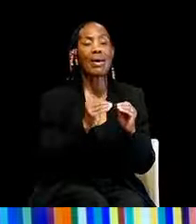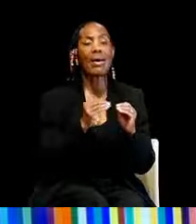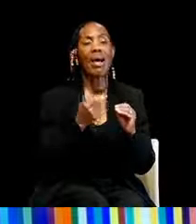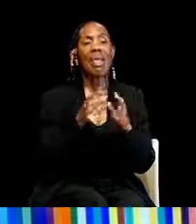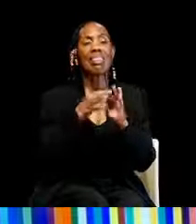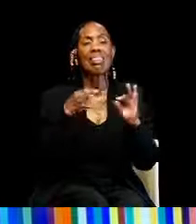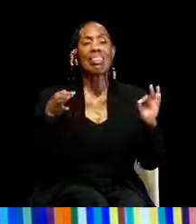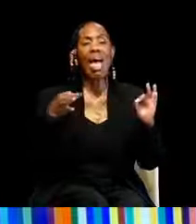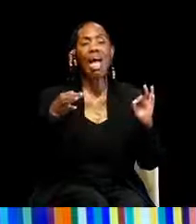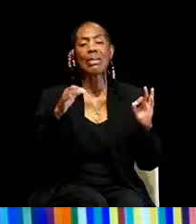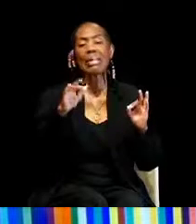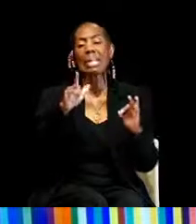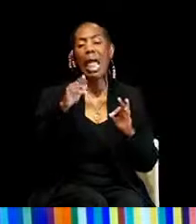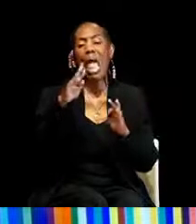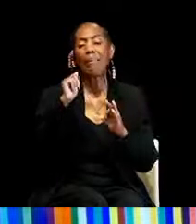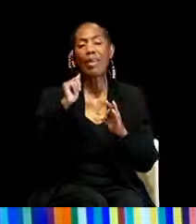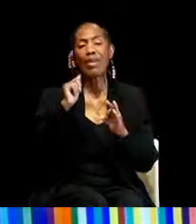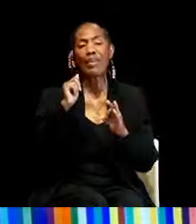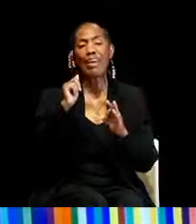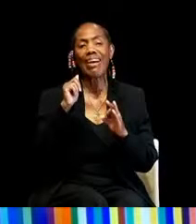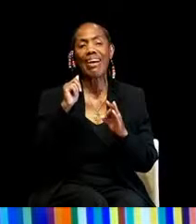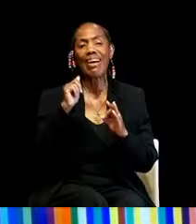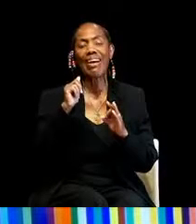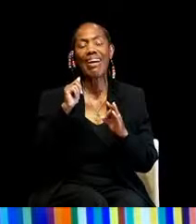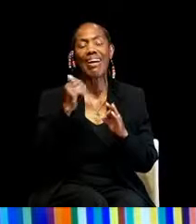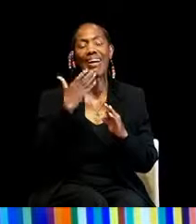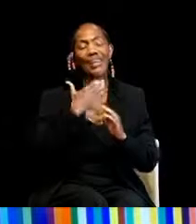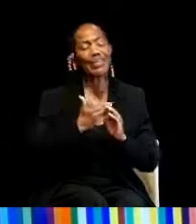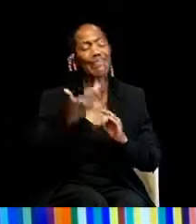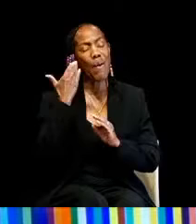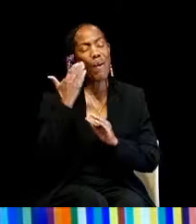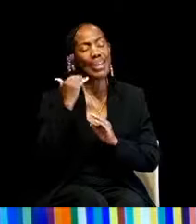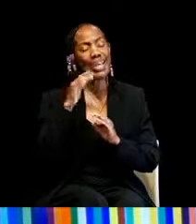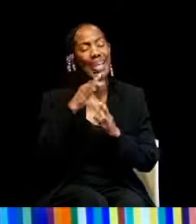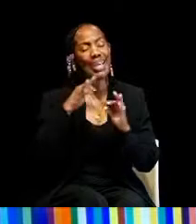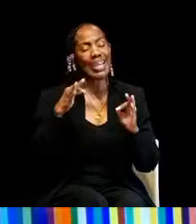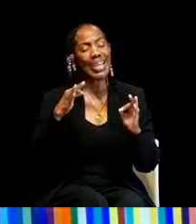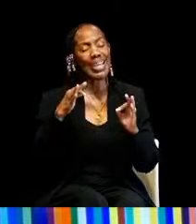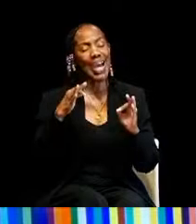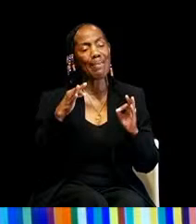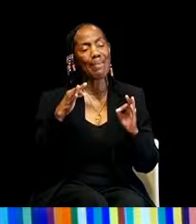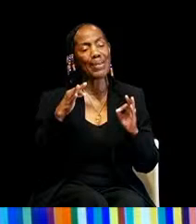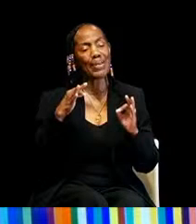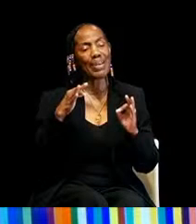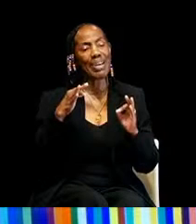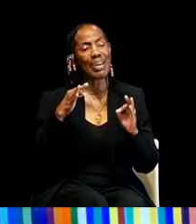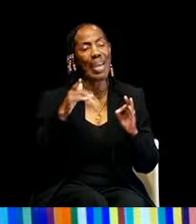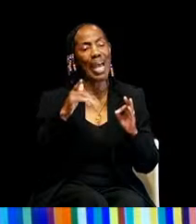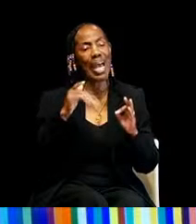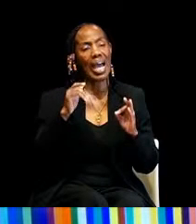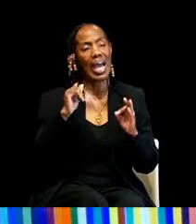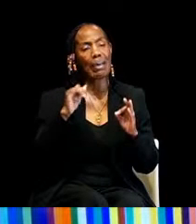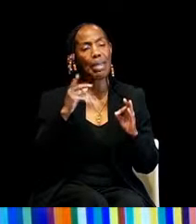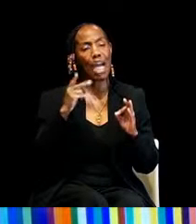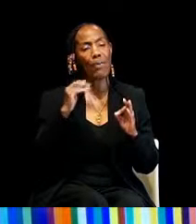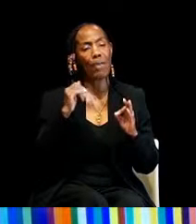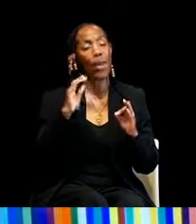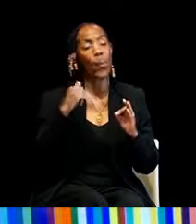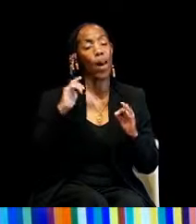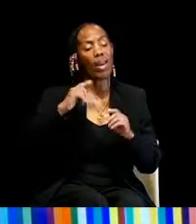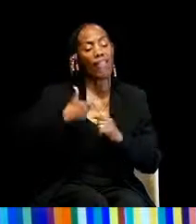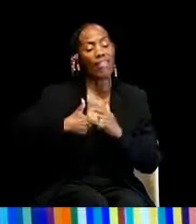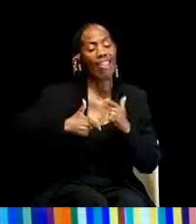yo. That's the same as good morning. I think one of the legacy of